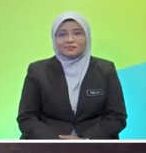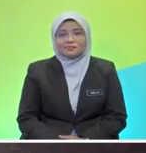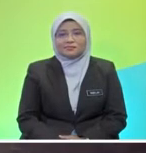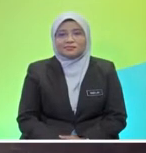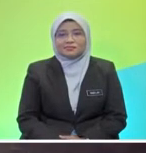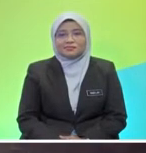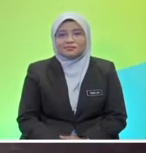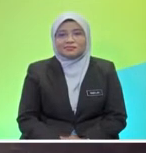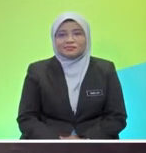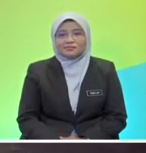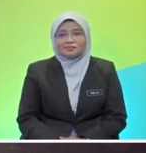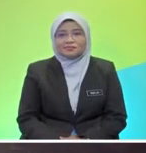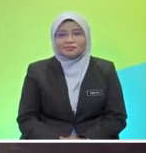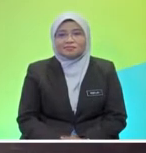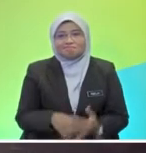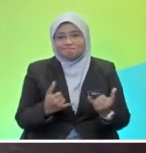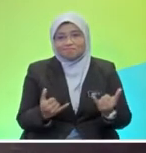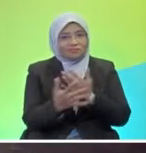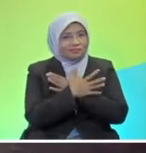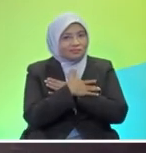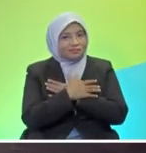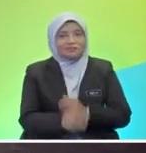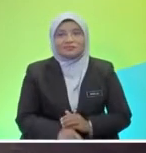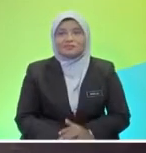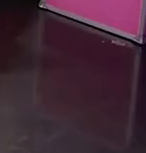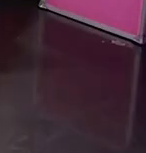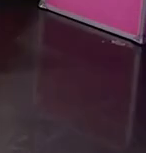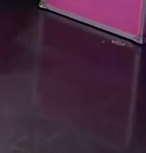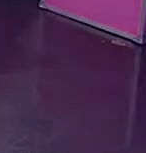right back after this break on didiktv KPM.